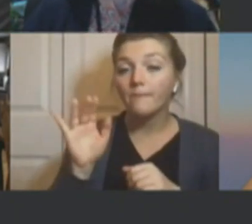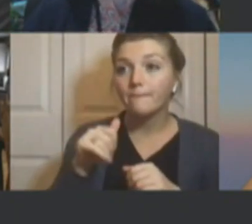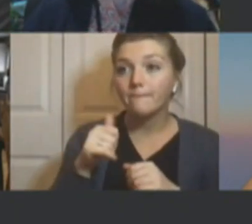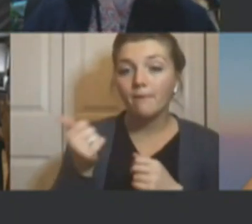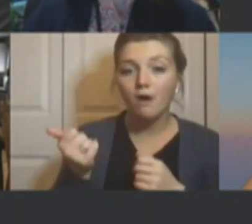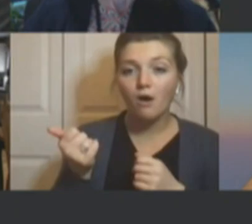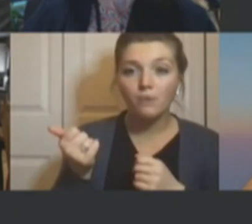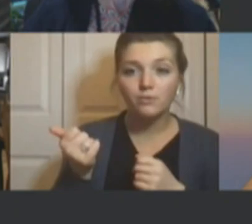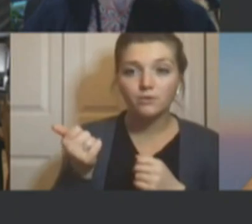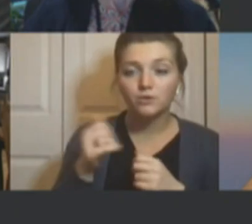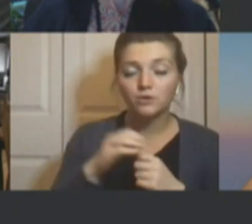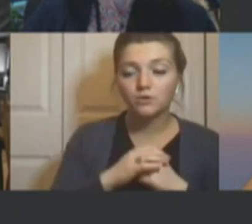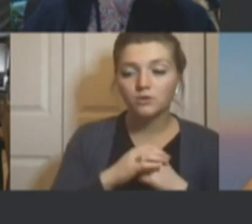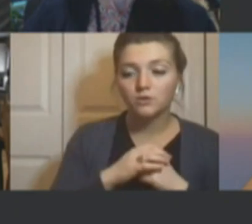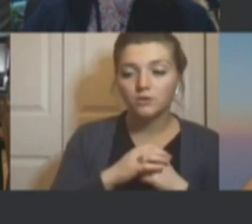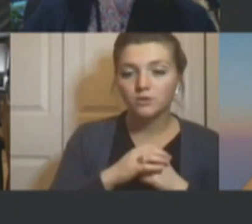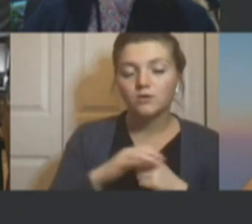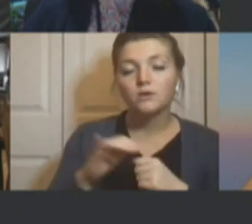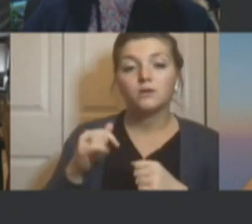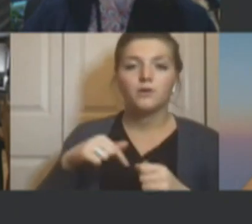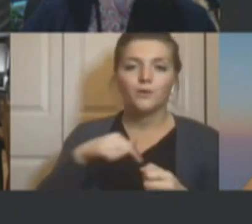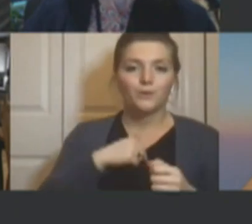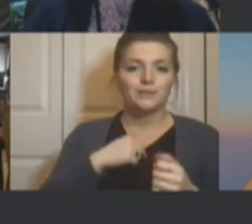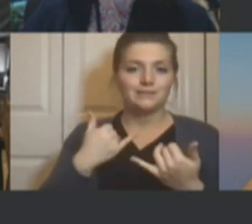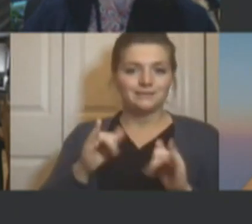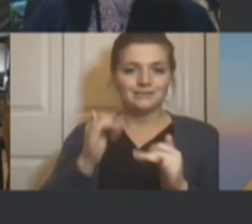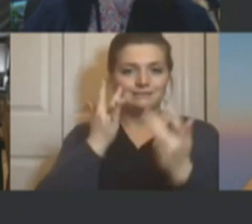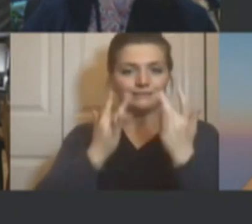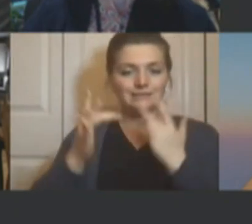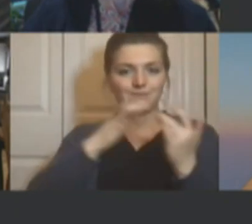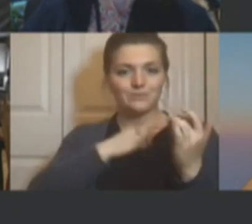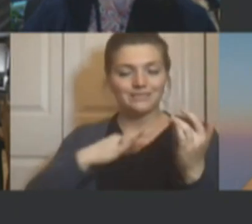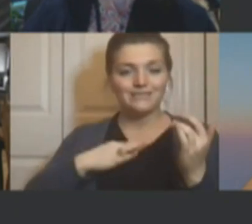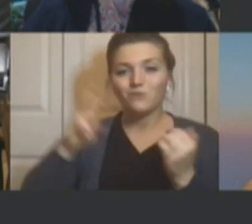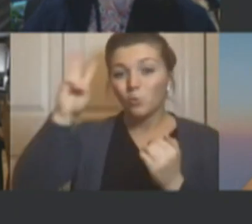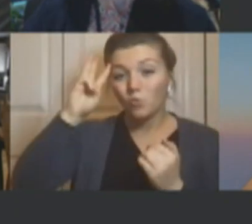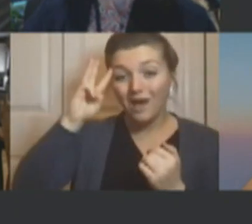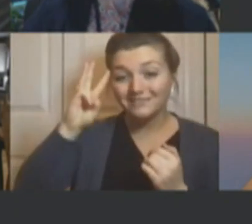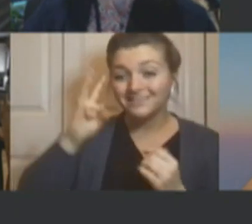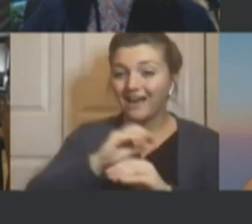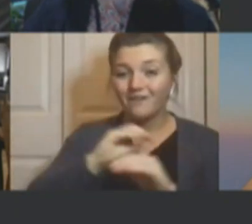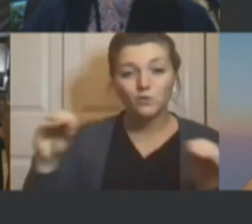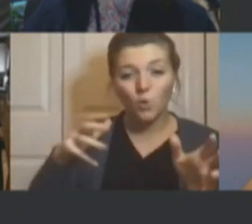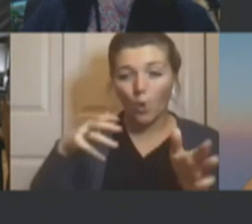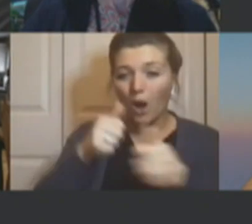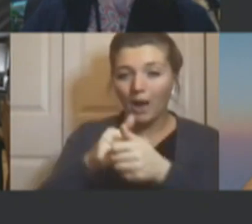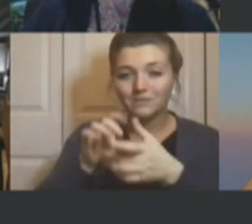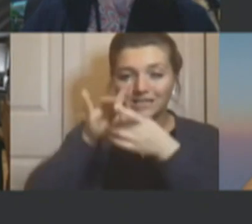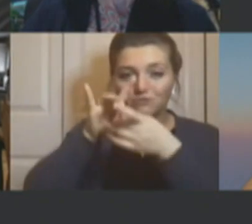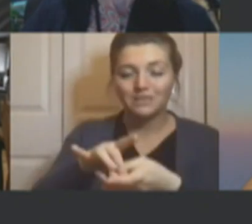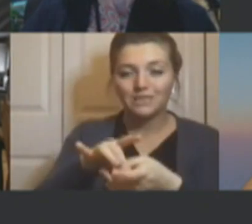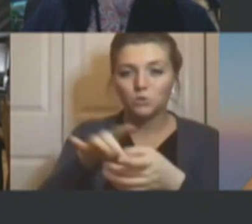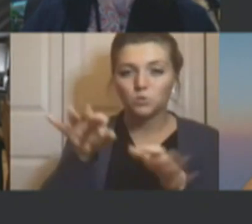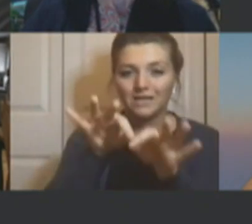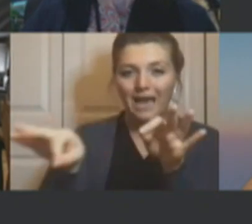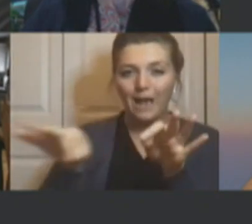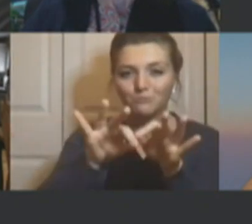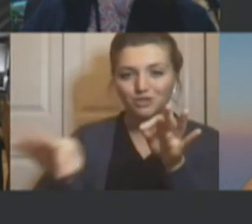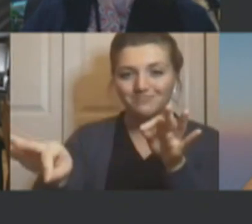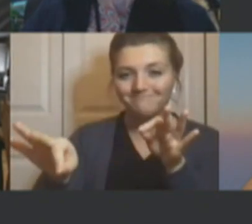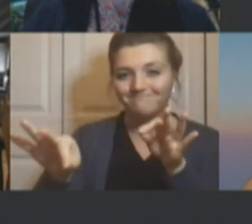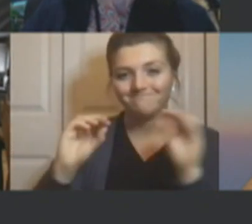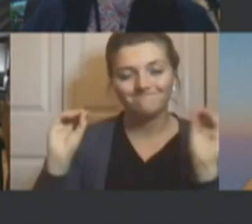still, like I said, because we're short-staffed, Wesley, I don't have any updates yet on the caption ordinance. I know we work